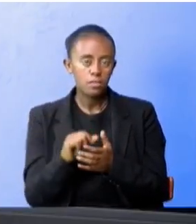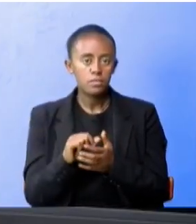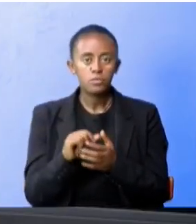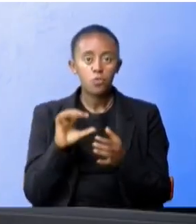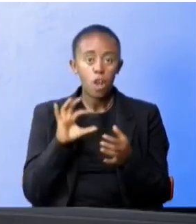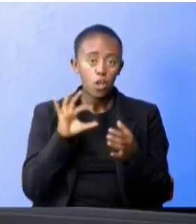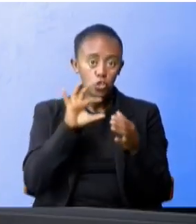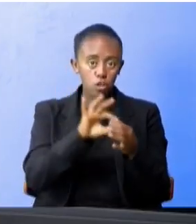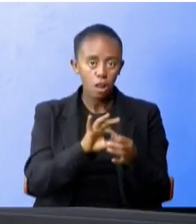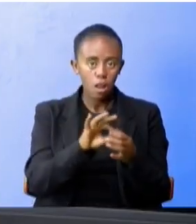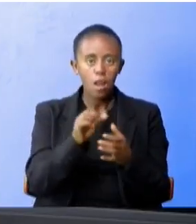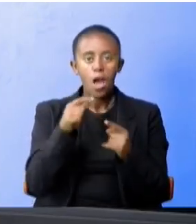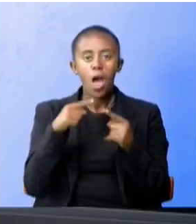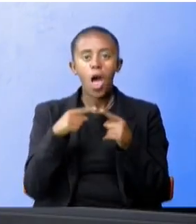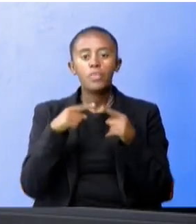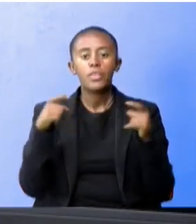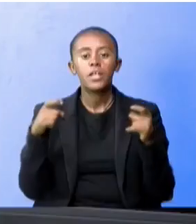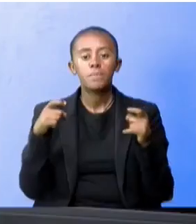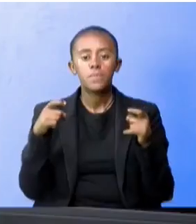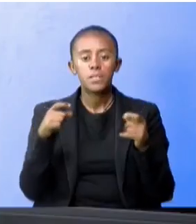antonyms.